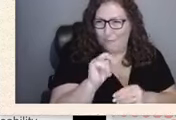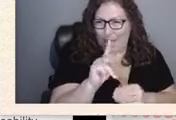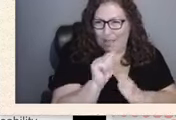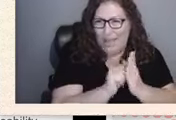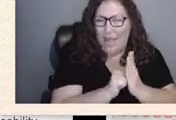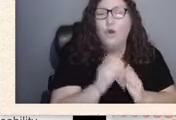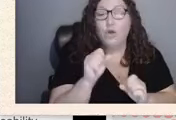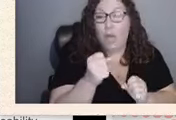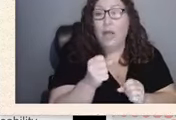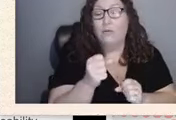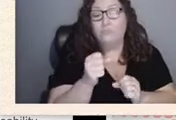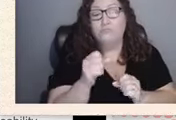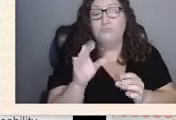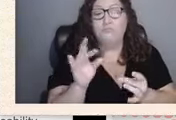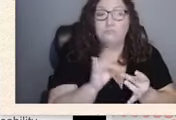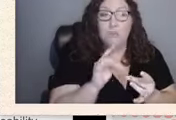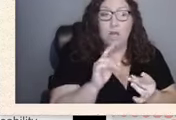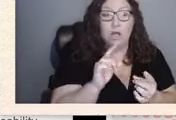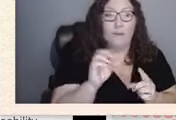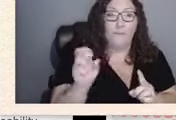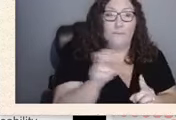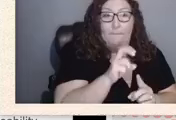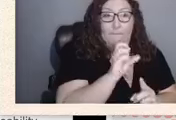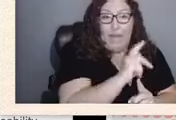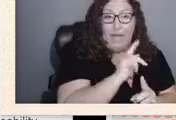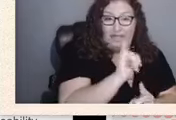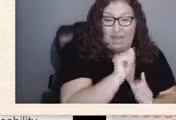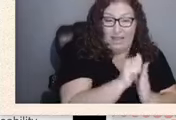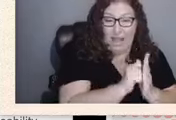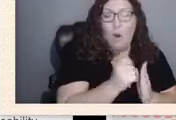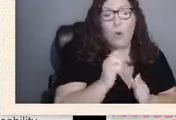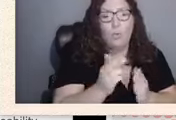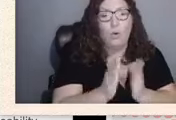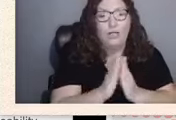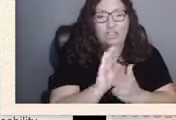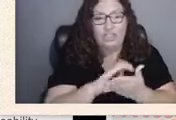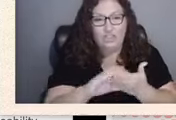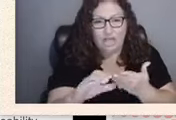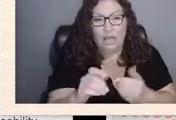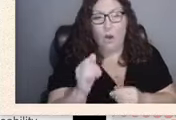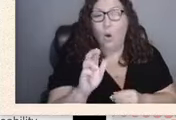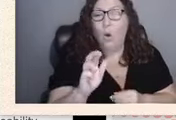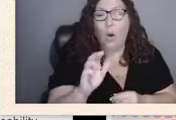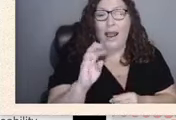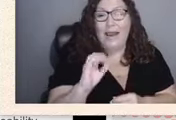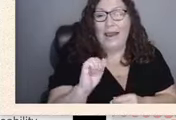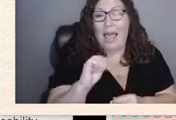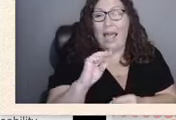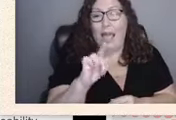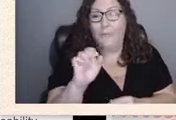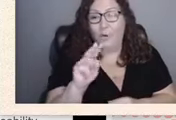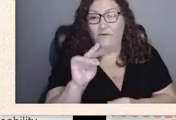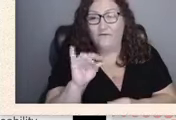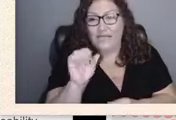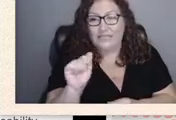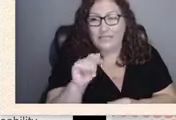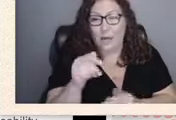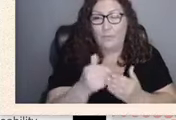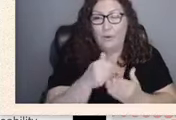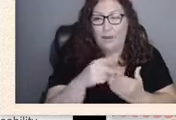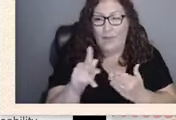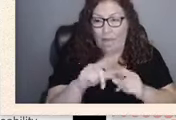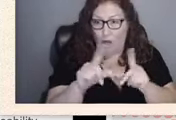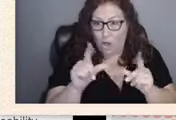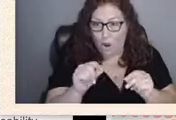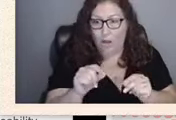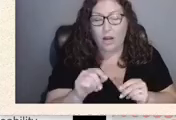check. And we just launched an optional Visa prepaid card, an Able Visa prepaid card through TrueLink. And what this allows you to